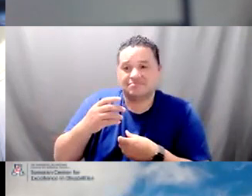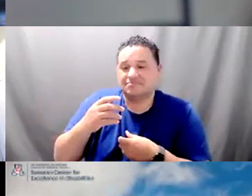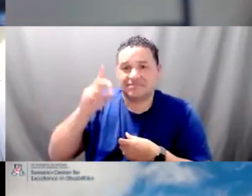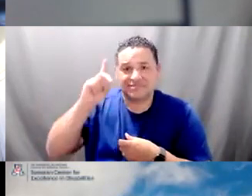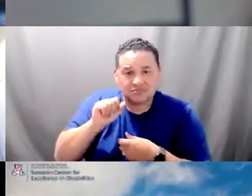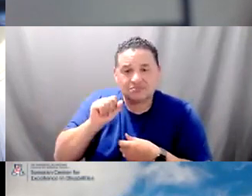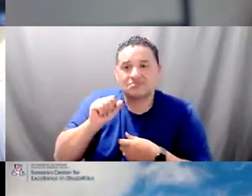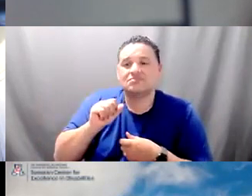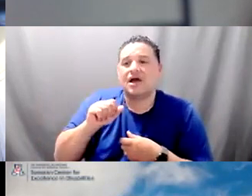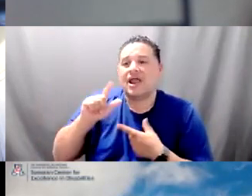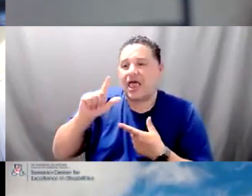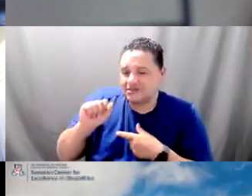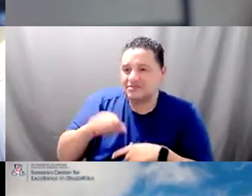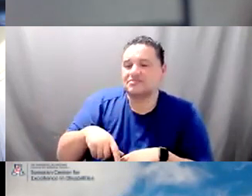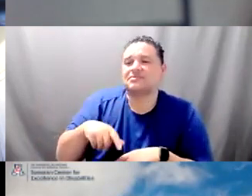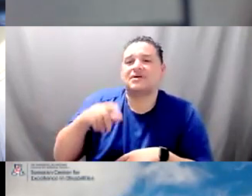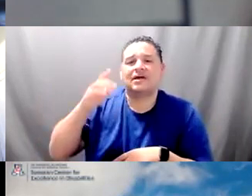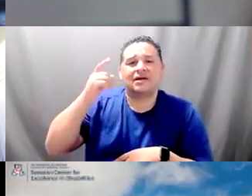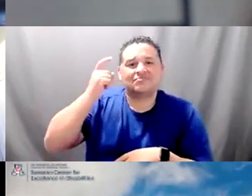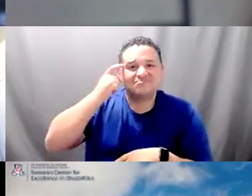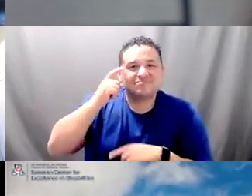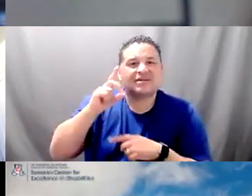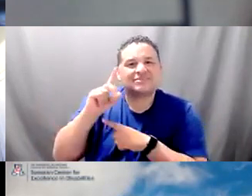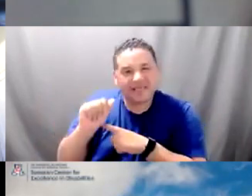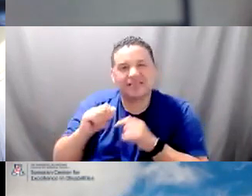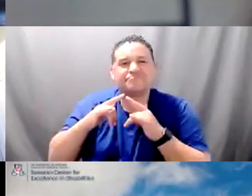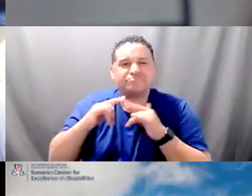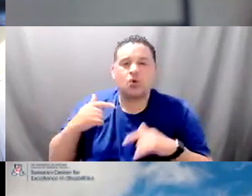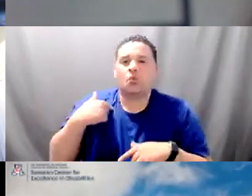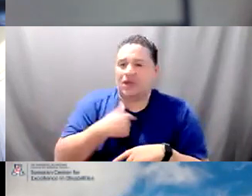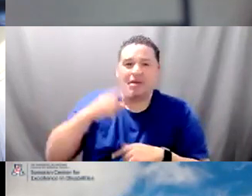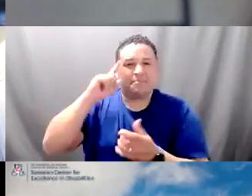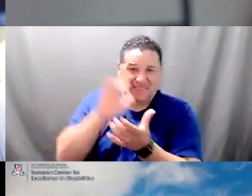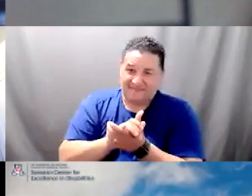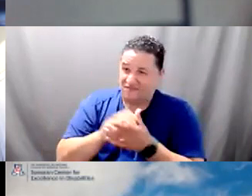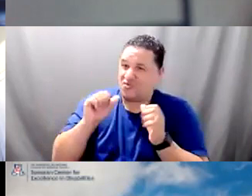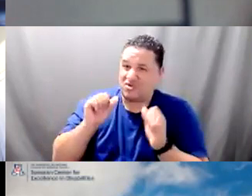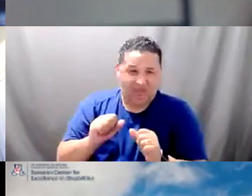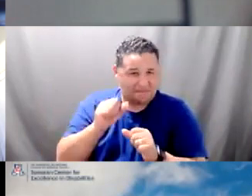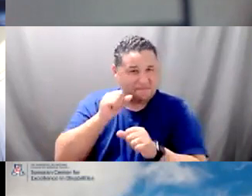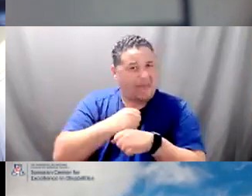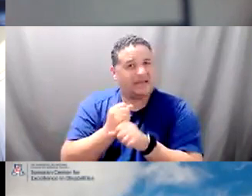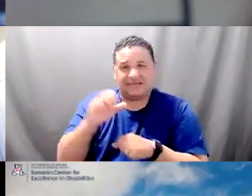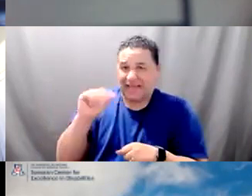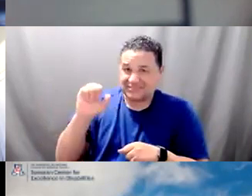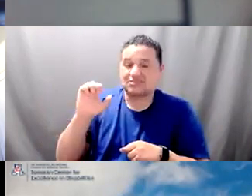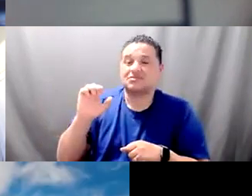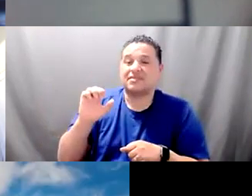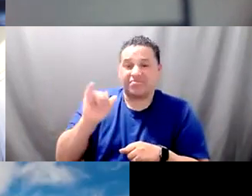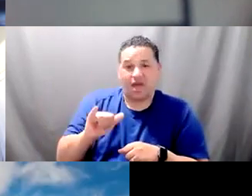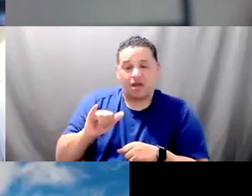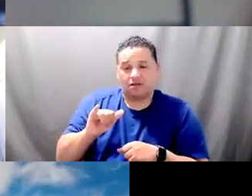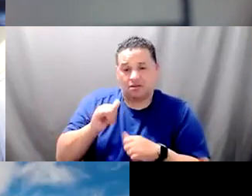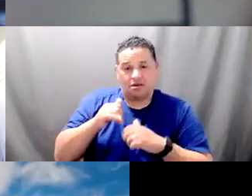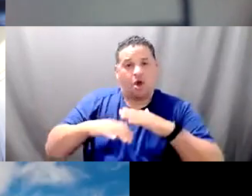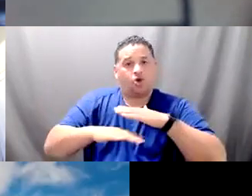intellectual and developmental disabilities. We believe the case can be made that underlying health conditions can